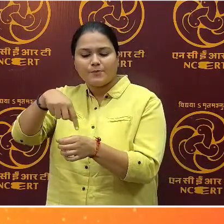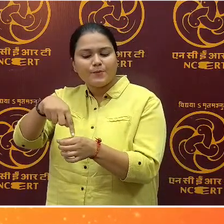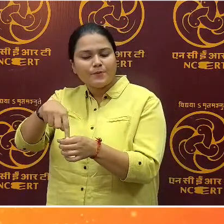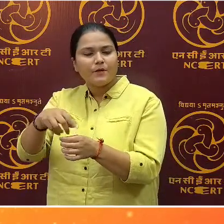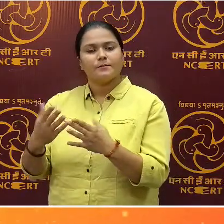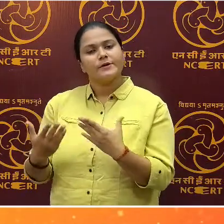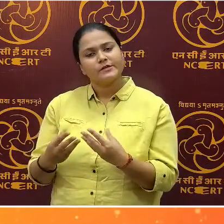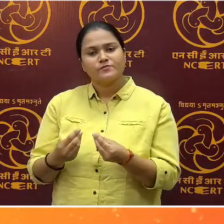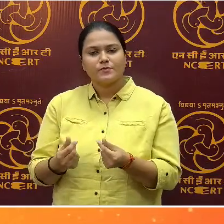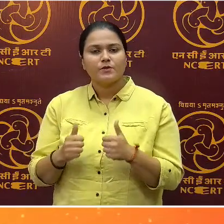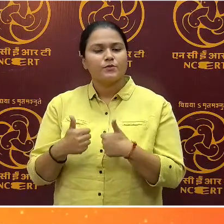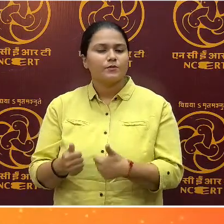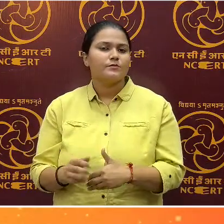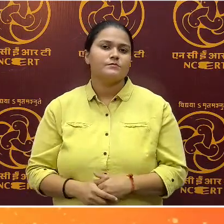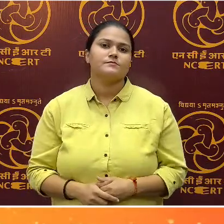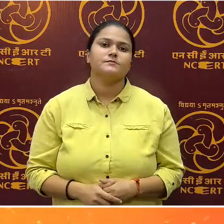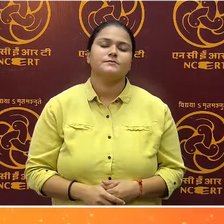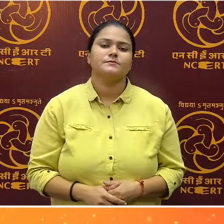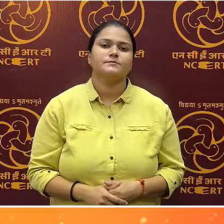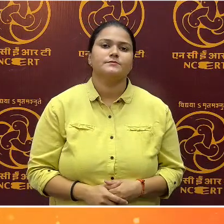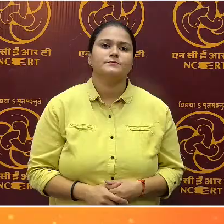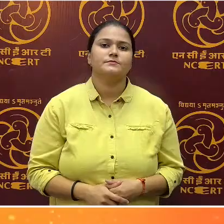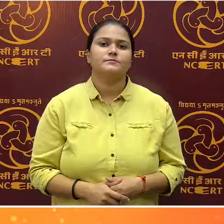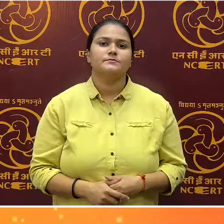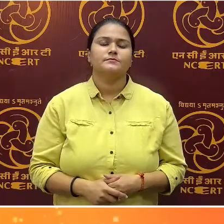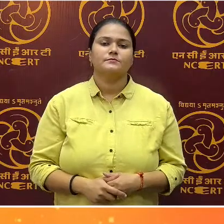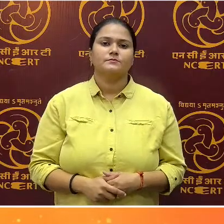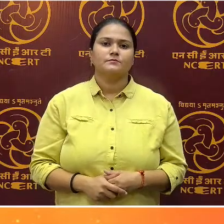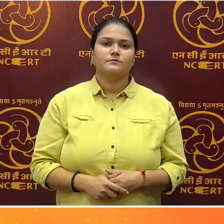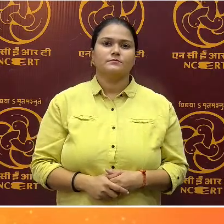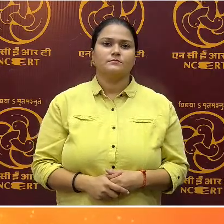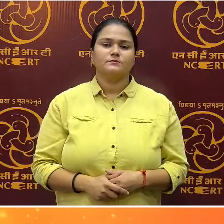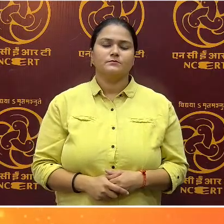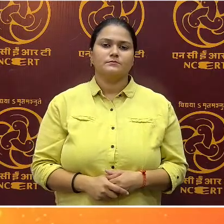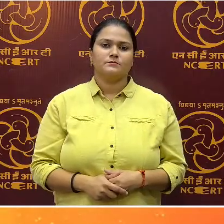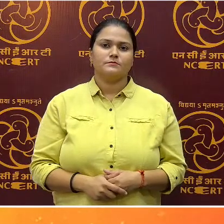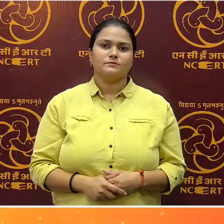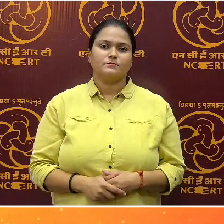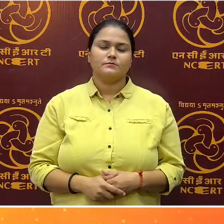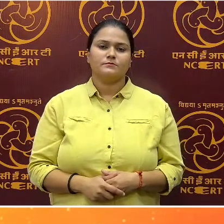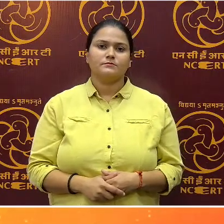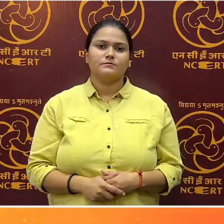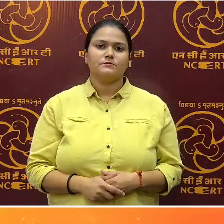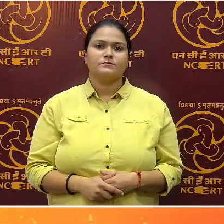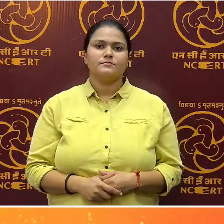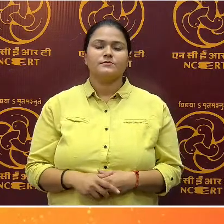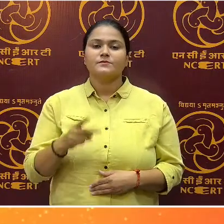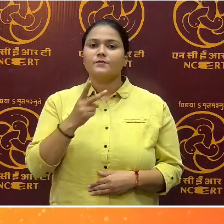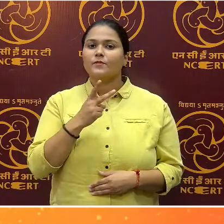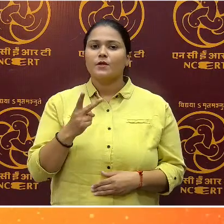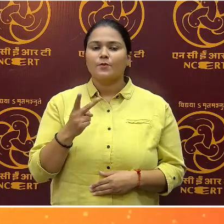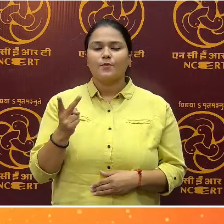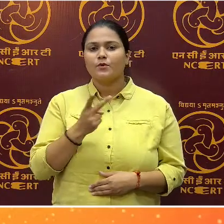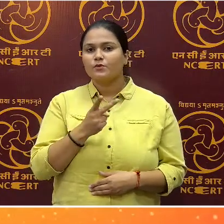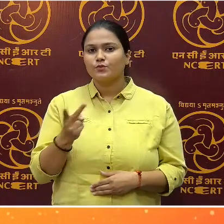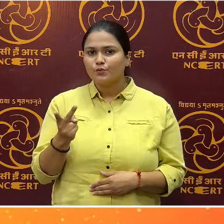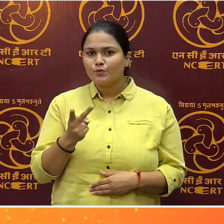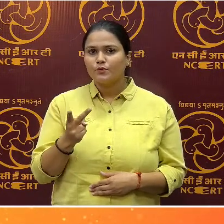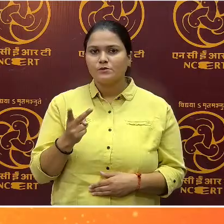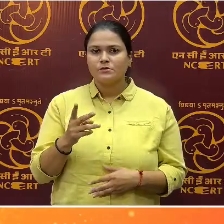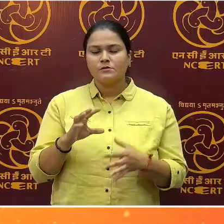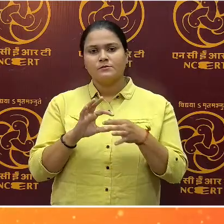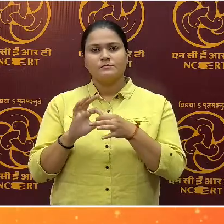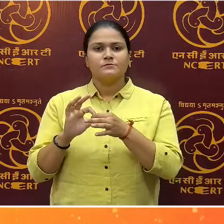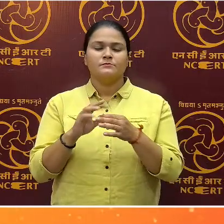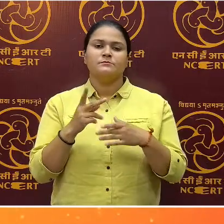temperature, what will happen? The solubility will increase. So these are directly proportional to each other.